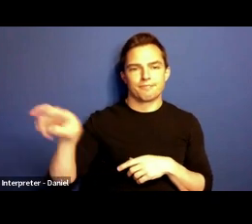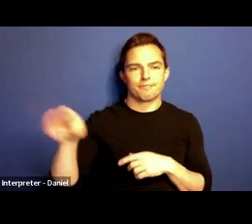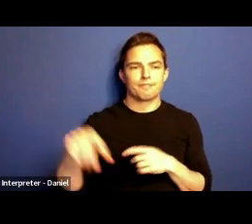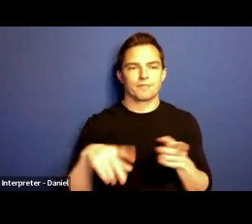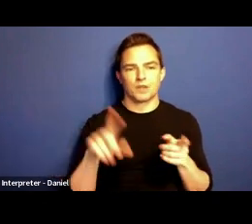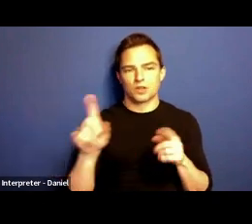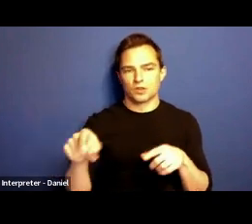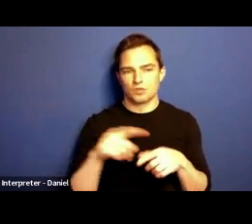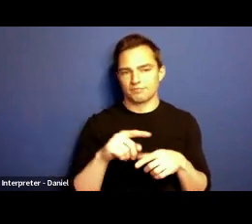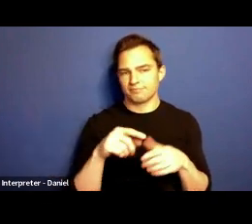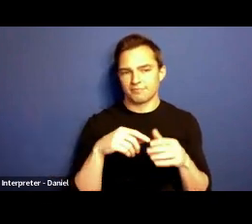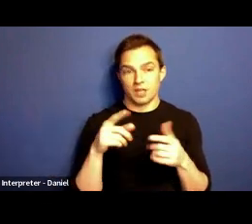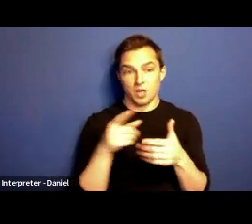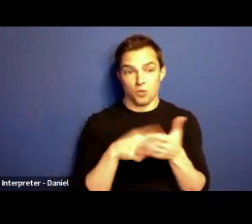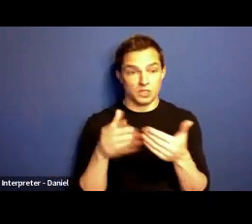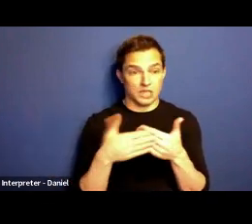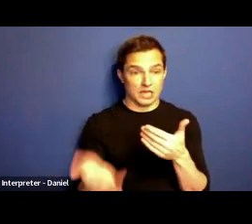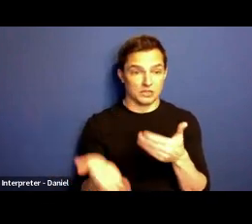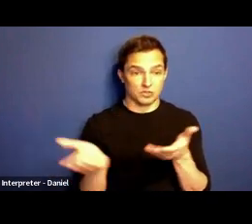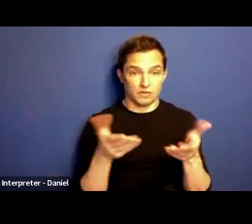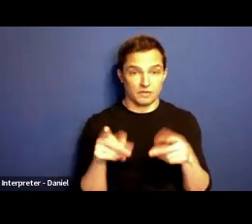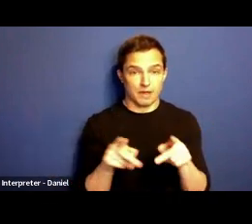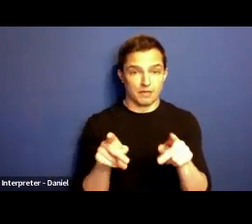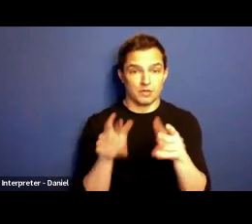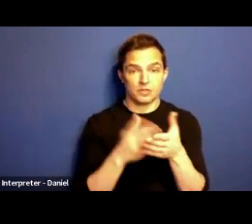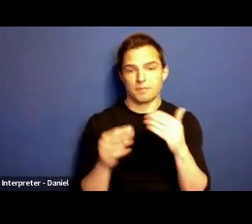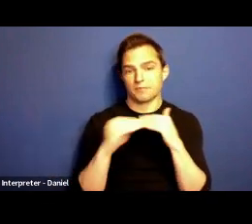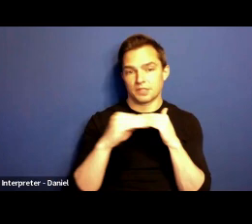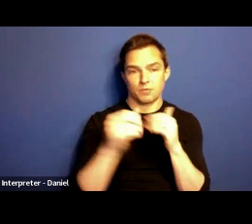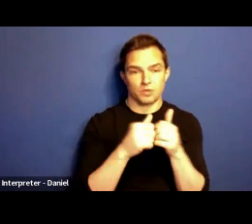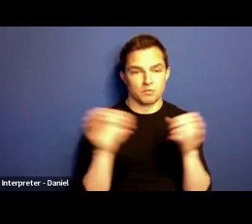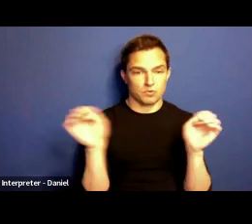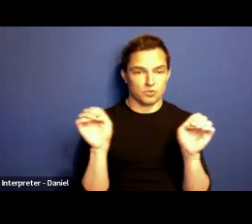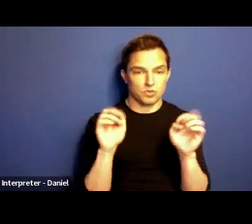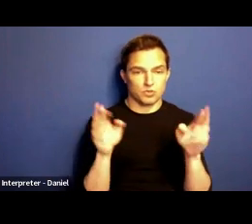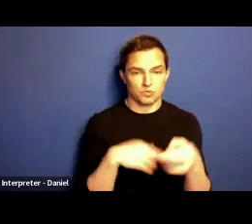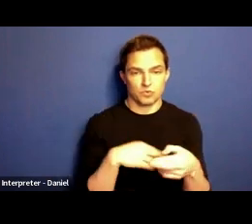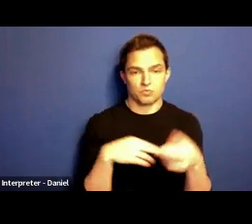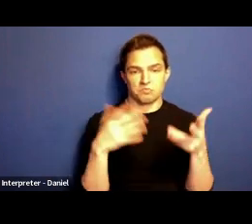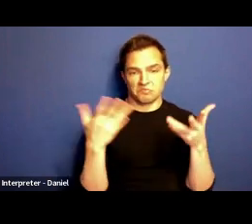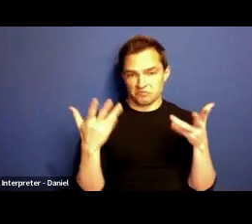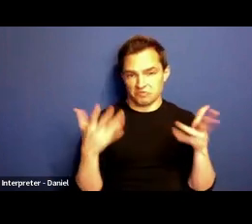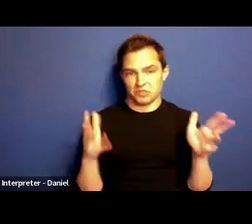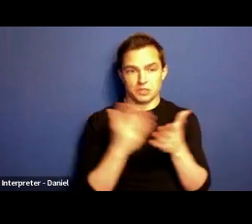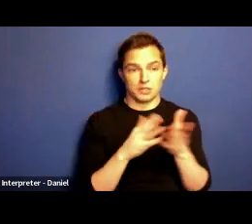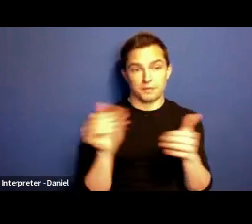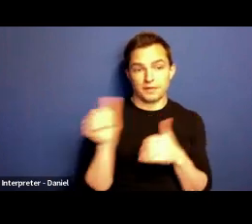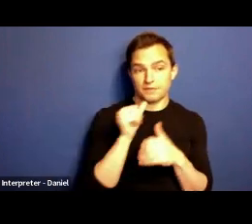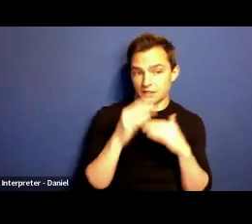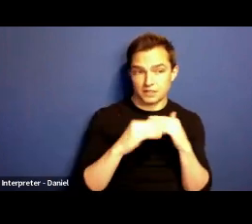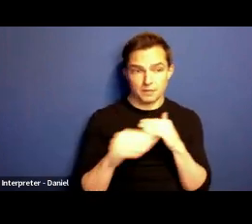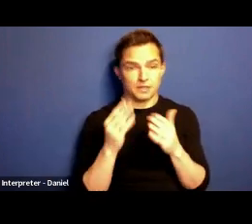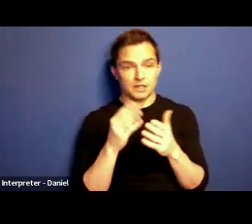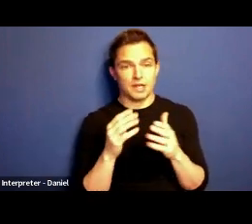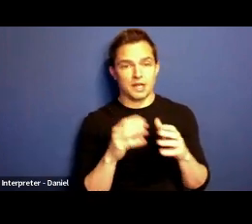in the service pathway? Some people might be stabilized in the emergency department and move out. Some might leave not stabilized, and a subset of those might